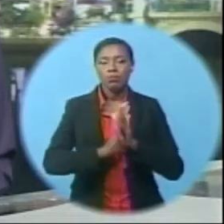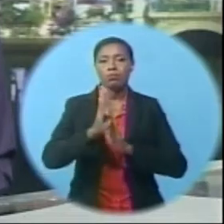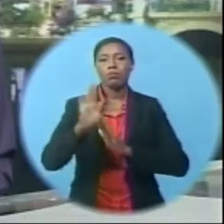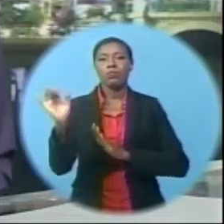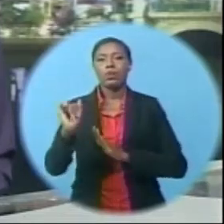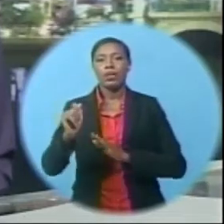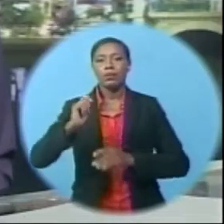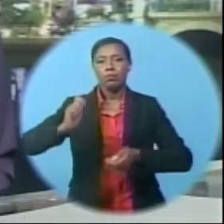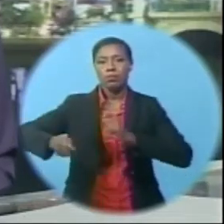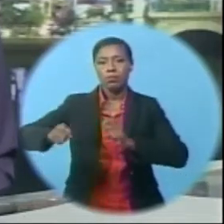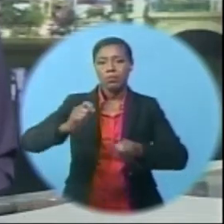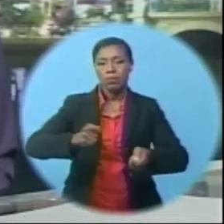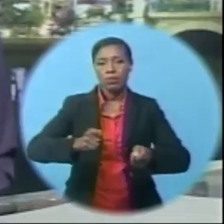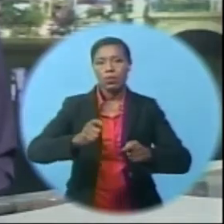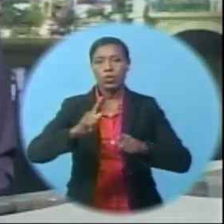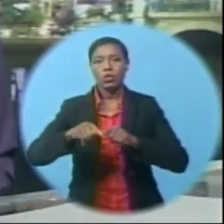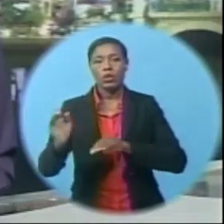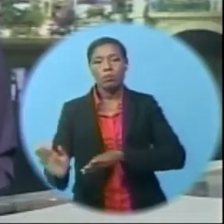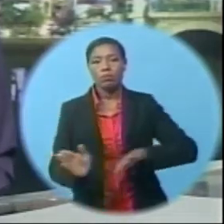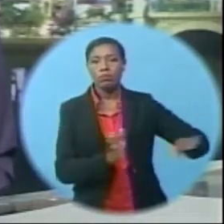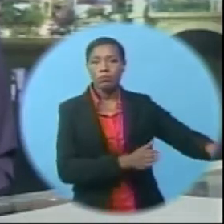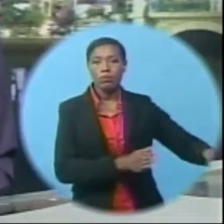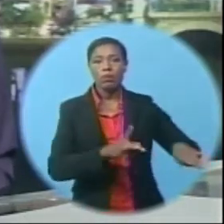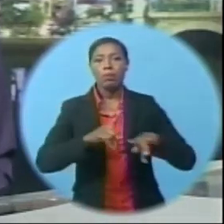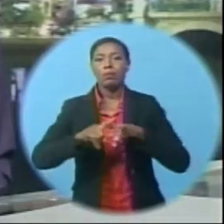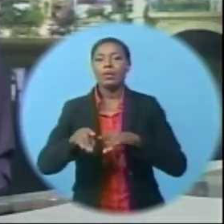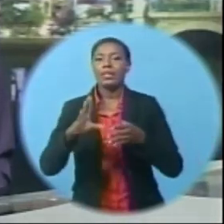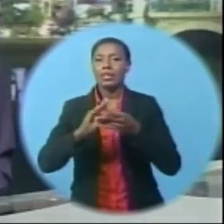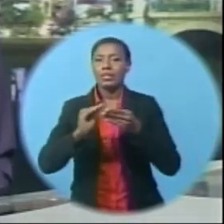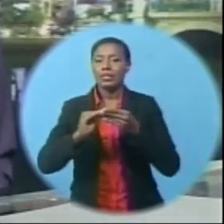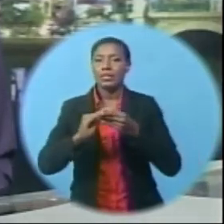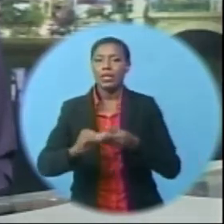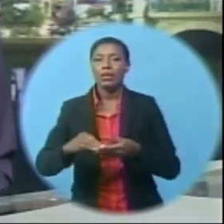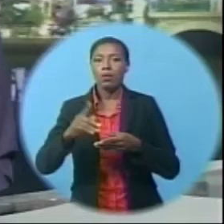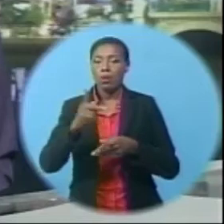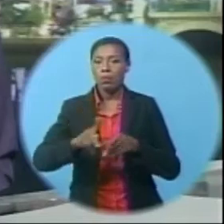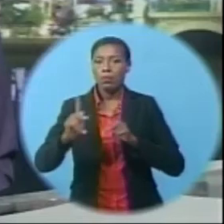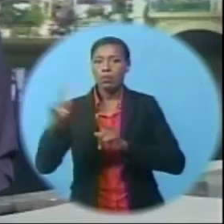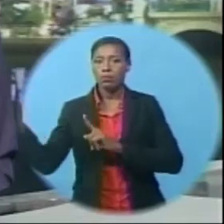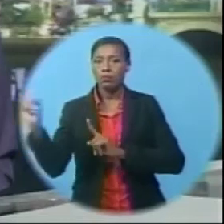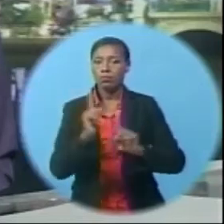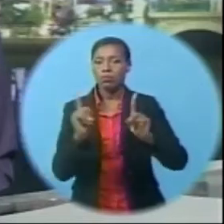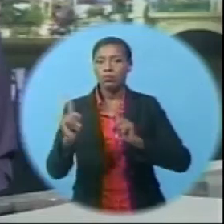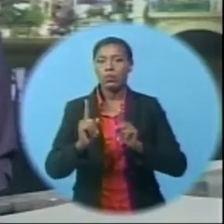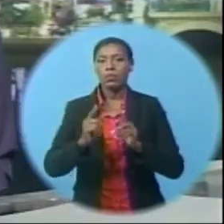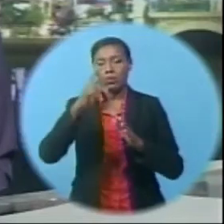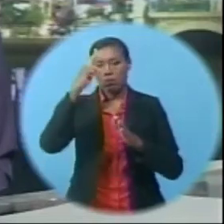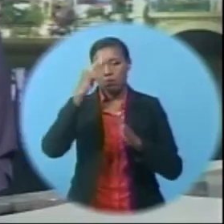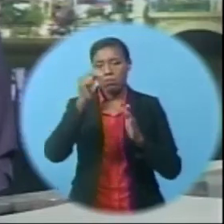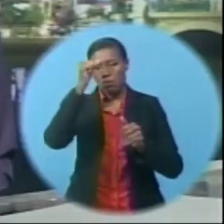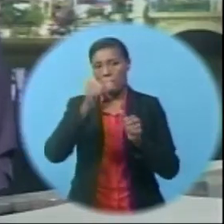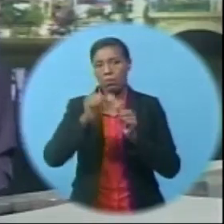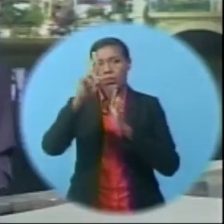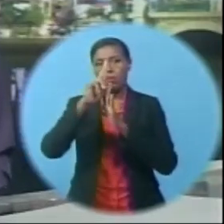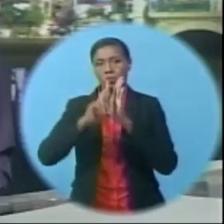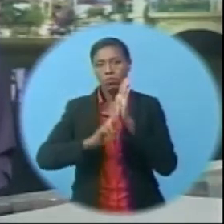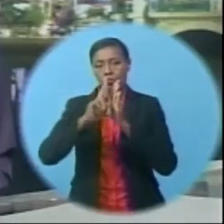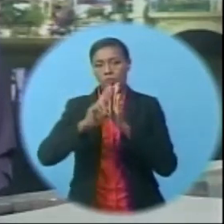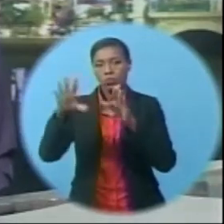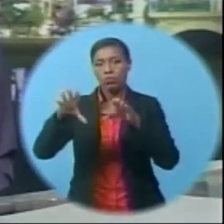should not be shelved. But he also took the opportunity to remind performers of the guidelines and what is